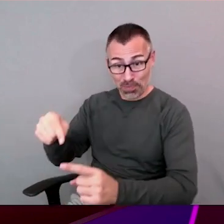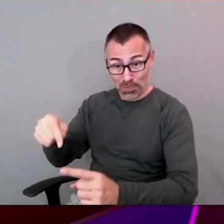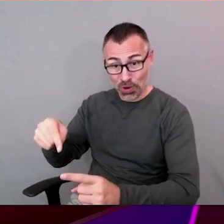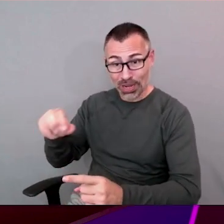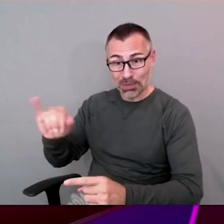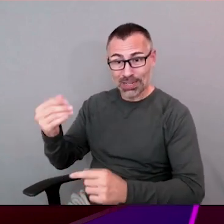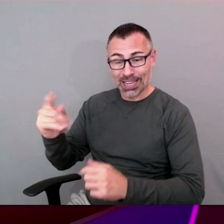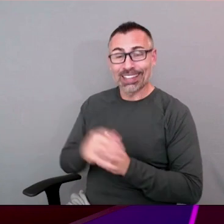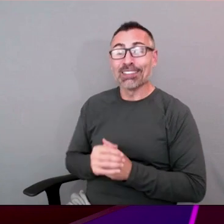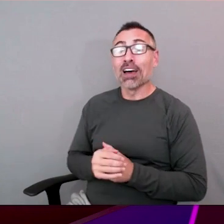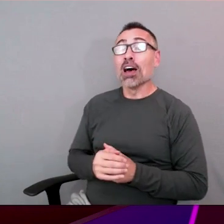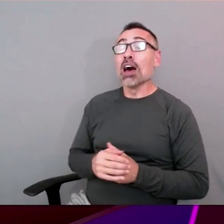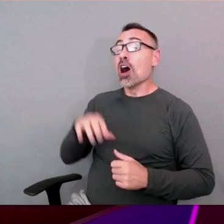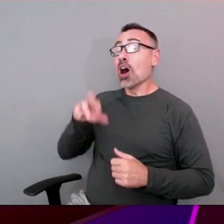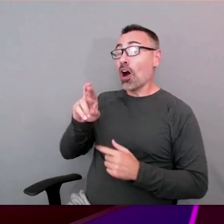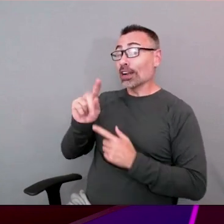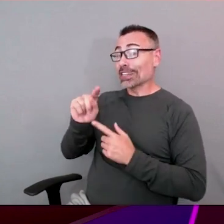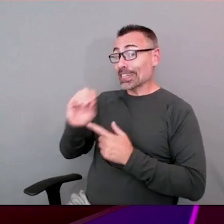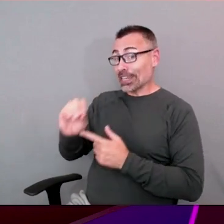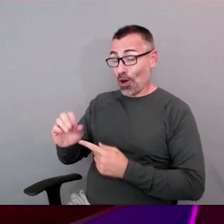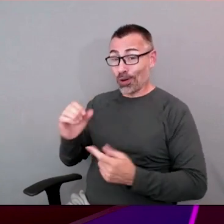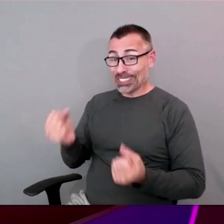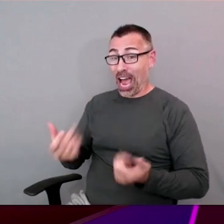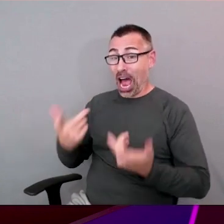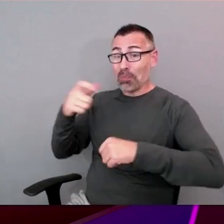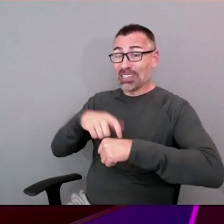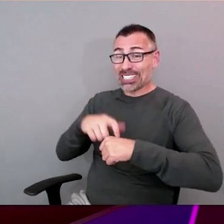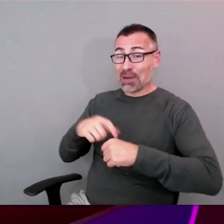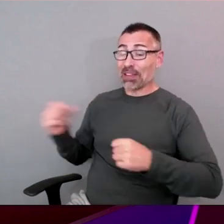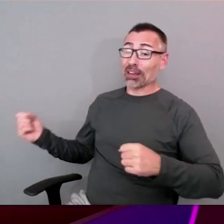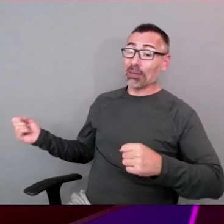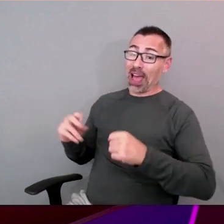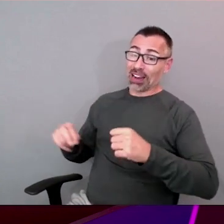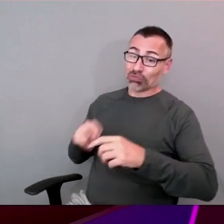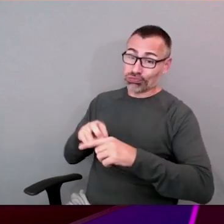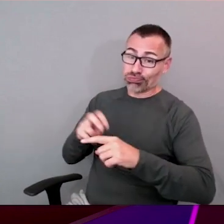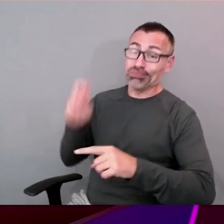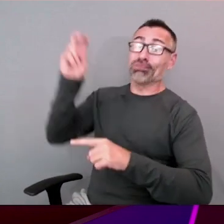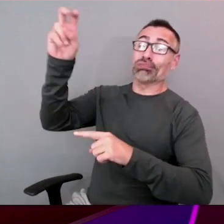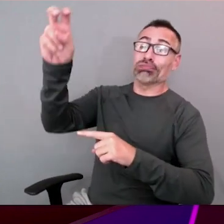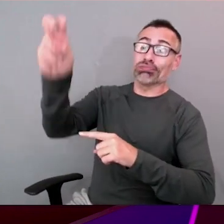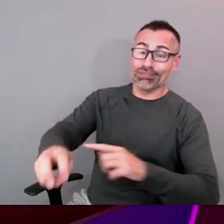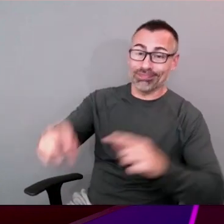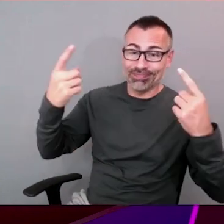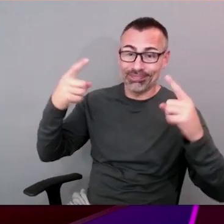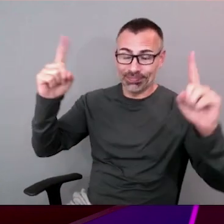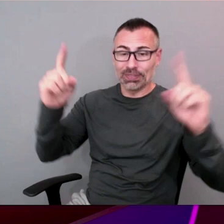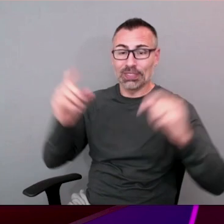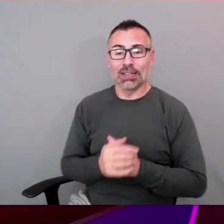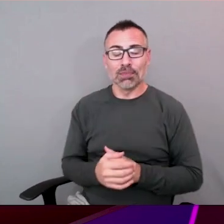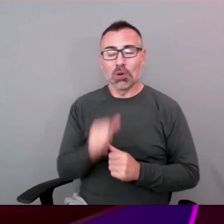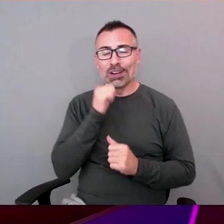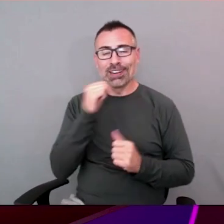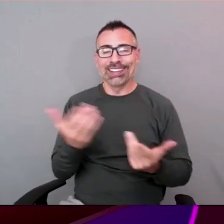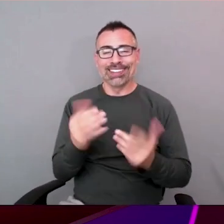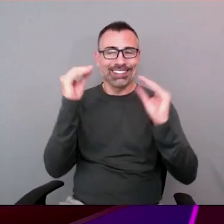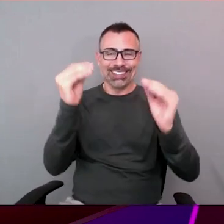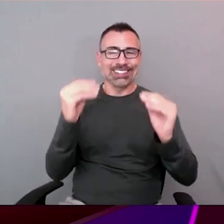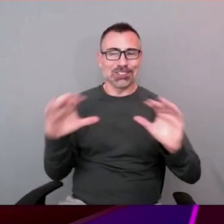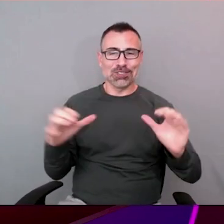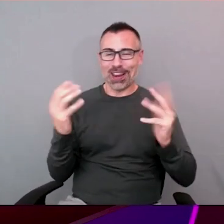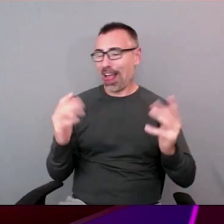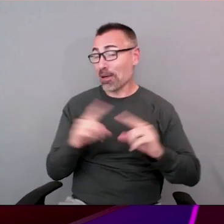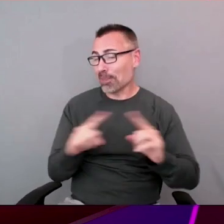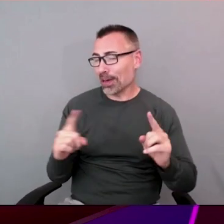how long it takes for you to get back to that lava and successfully jump over it again. Anyway, we're not here to teach stuff and do analogies, but we are here to talk